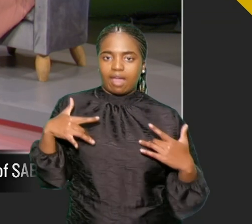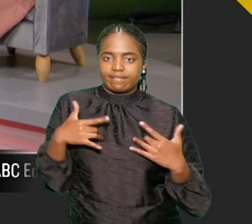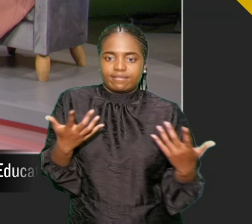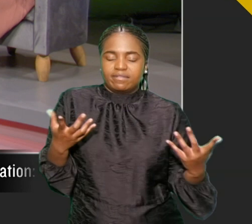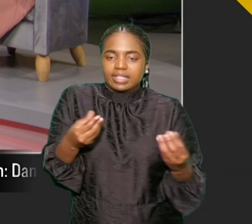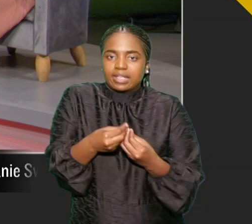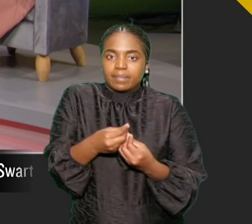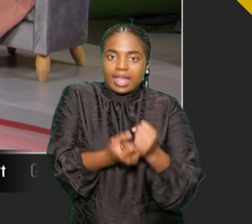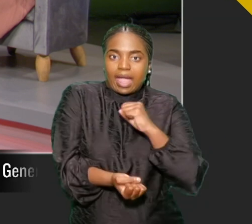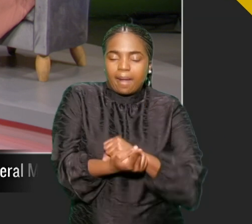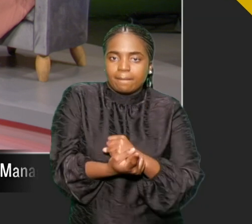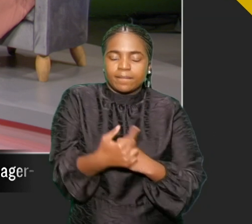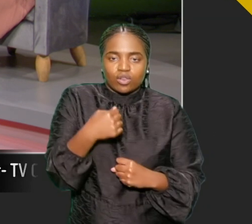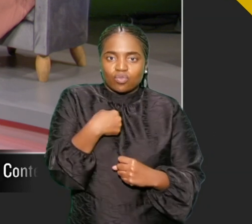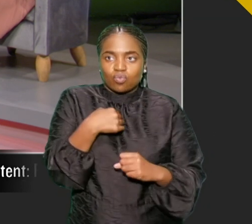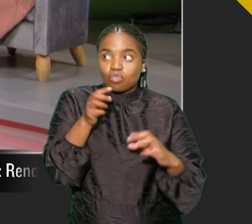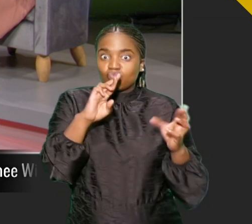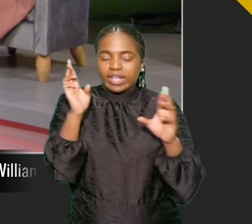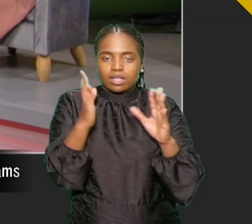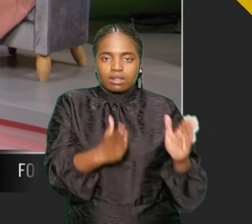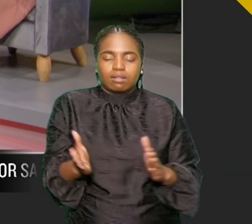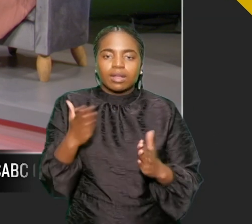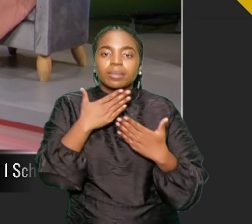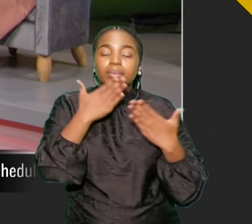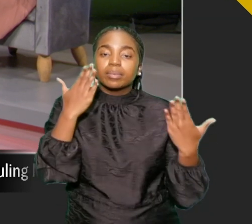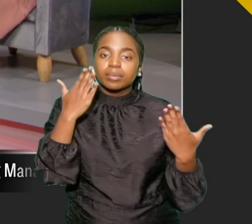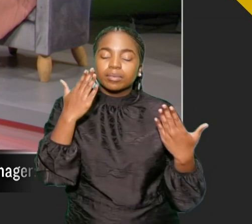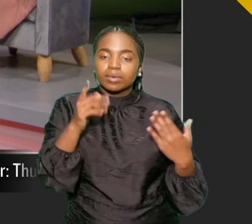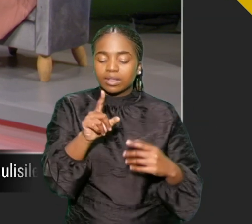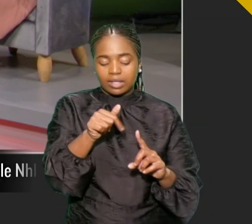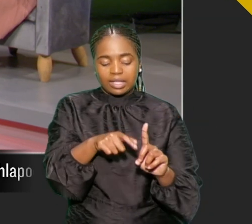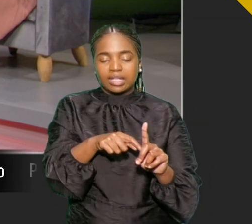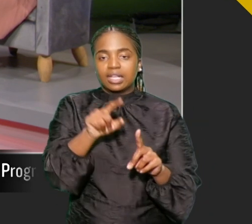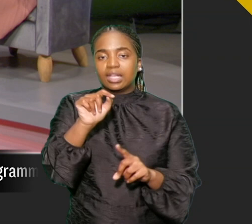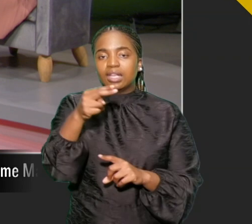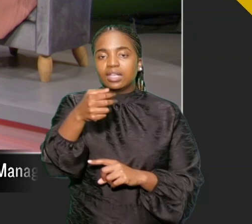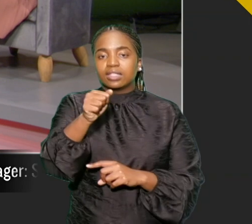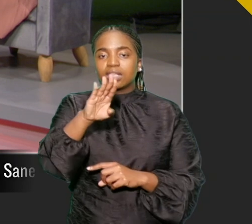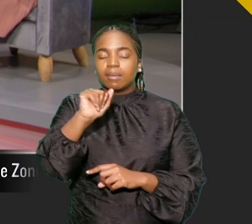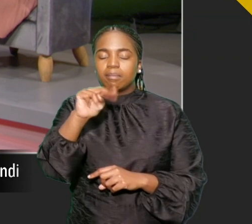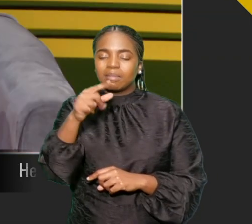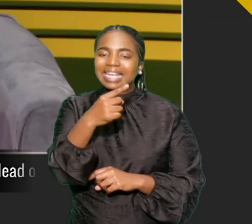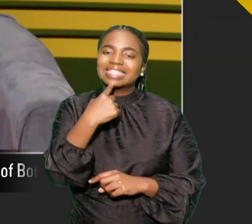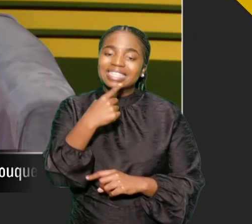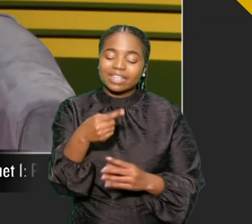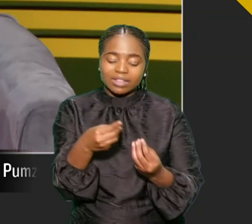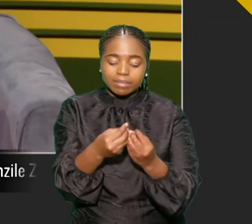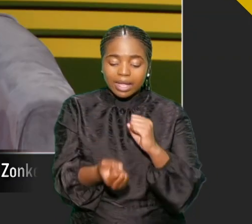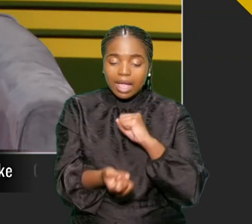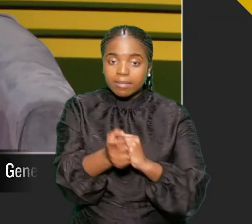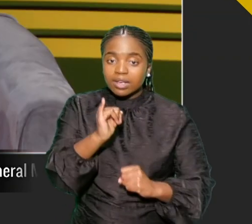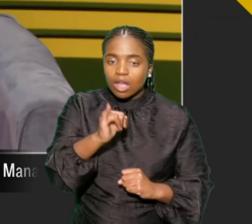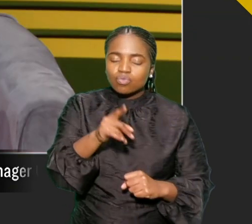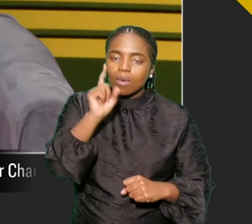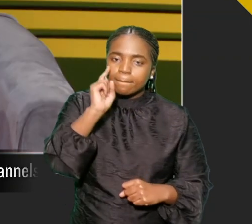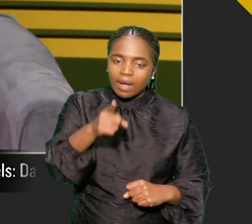or something happened that you were not prepared for. You know, Thabang puts it very clear, you need to embrace it. But sometimes it's